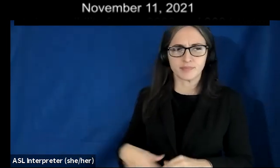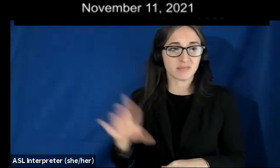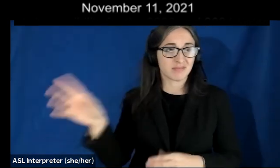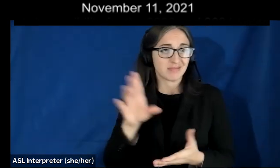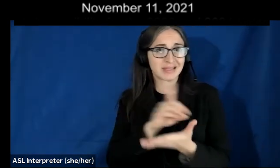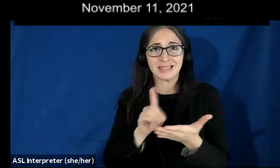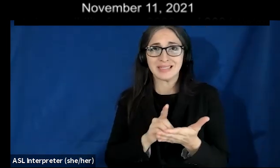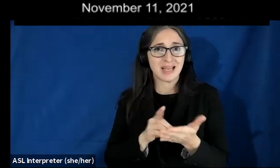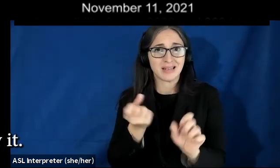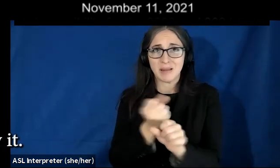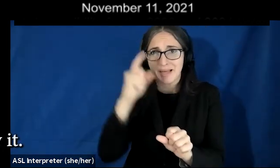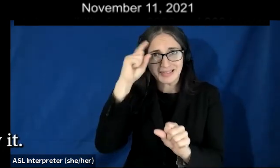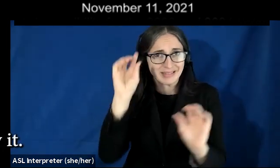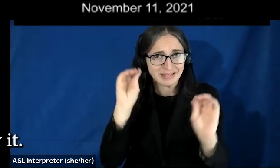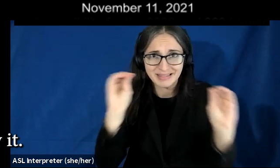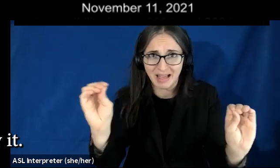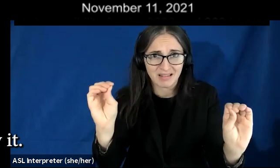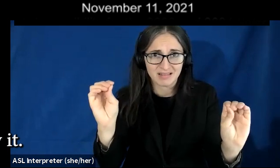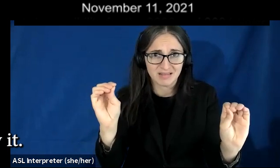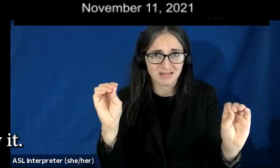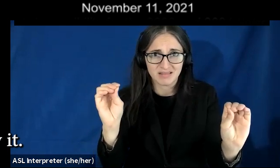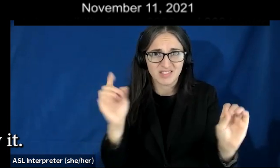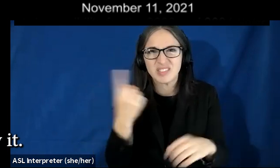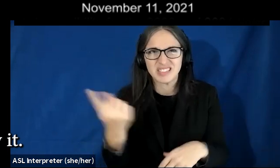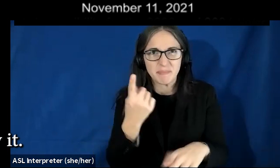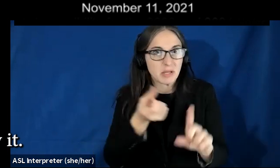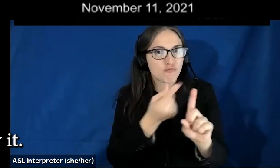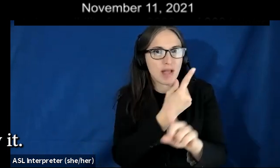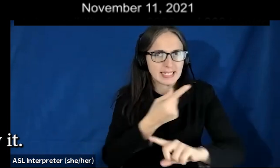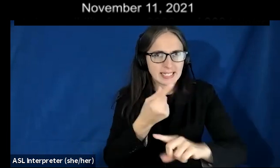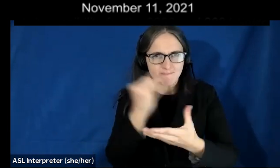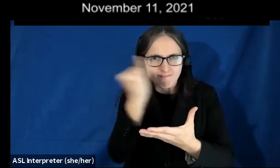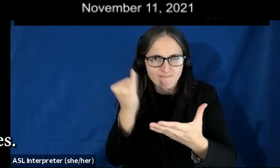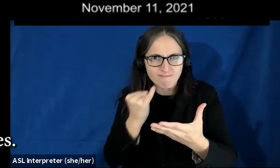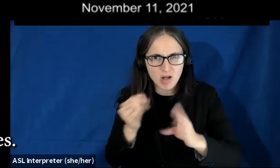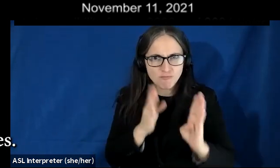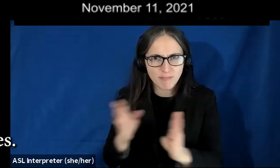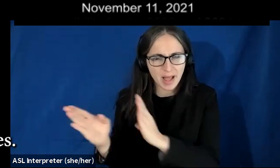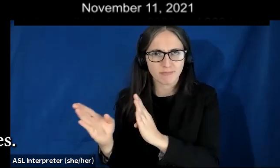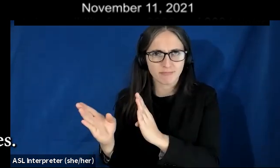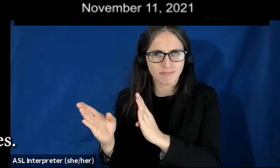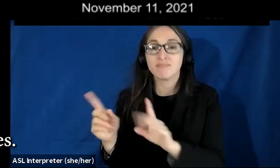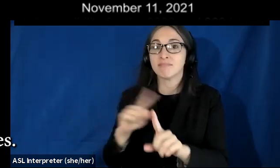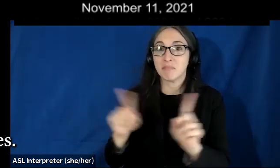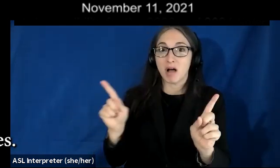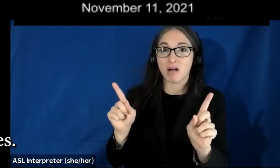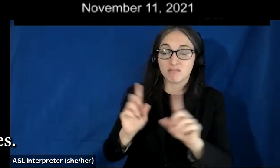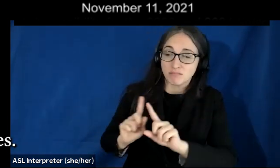sense. Randomly I prepared and I draw it. I combined